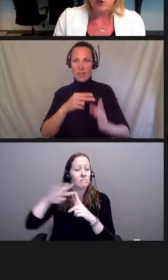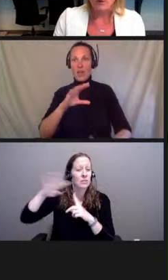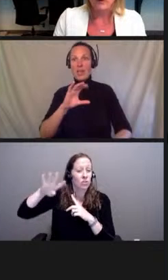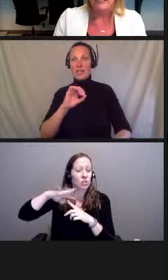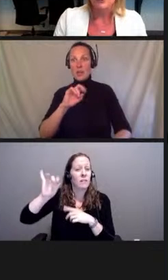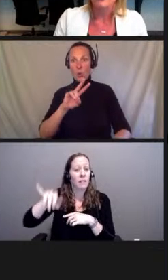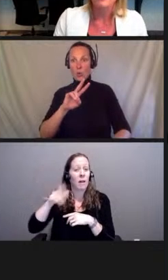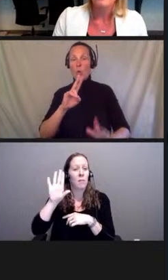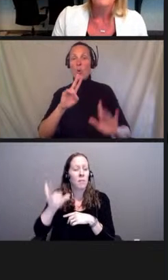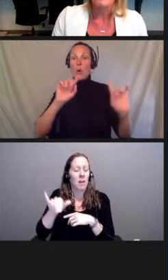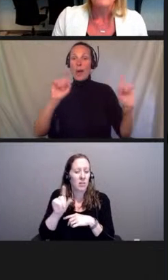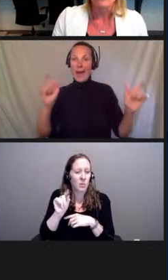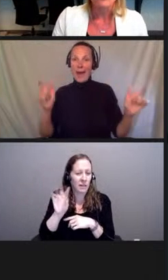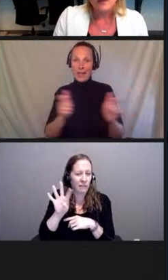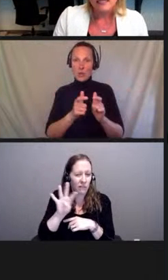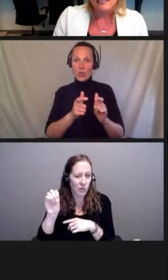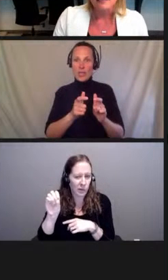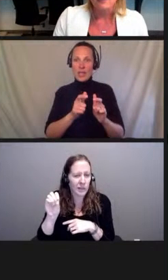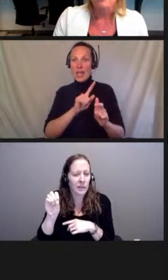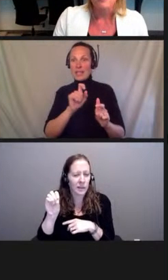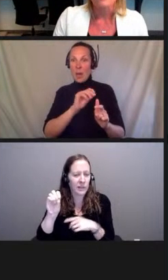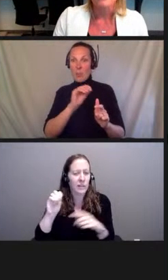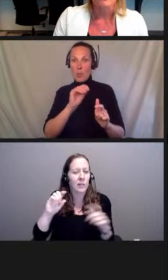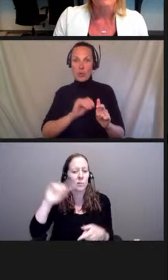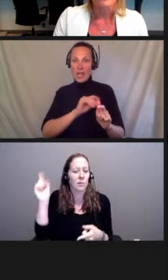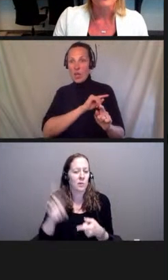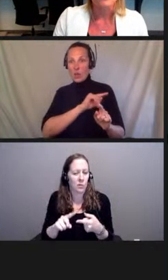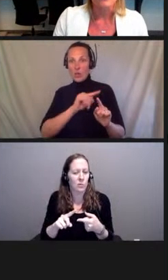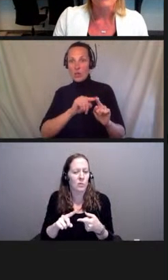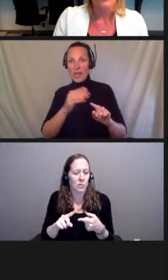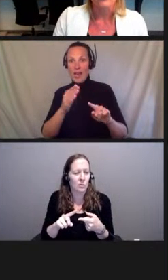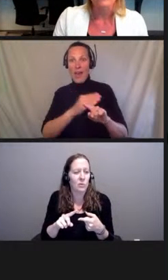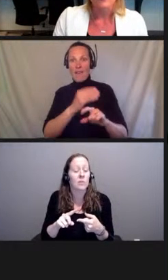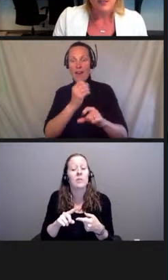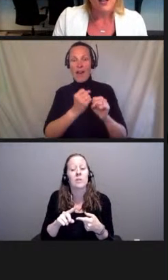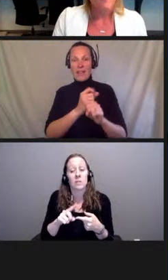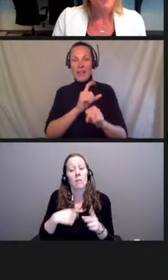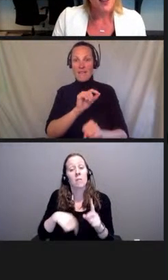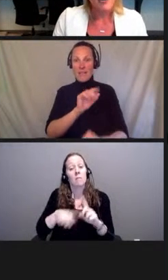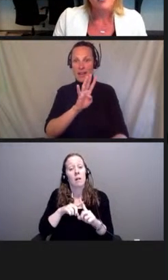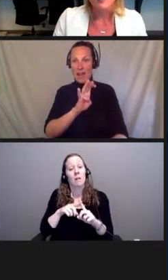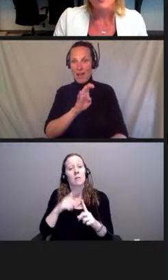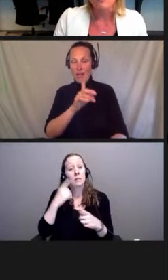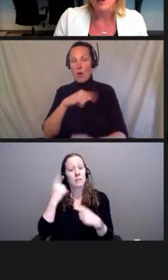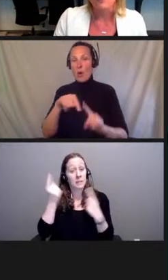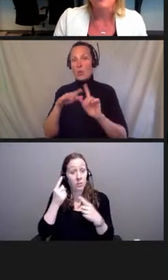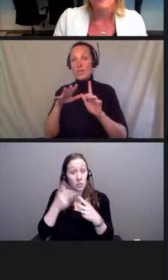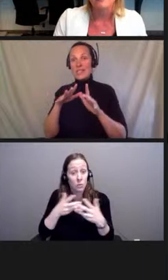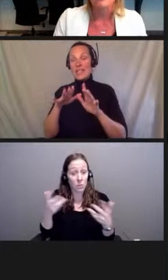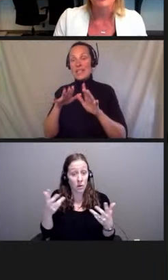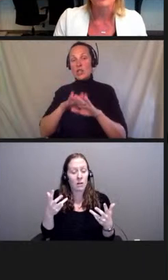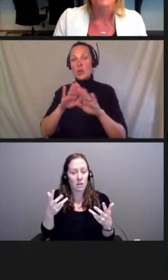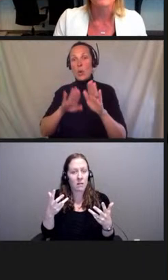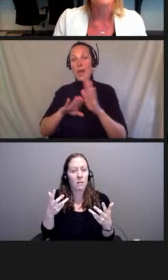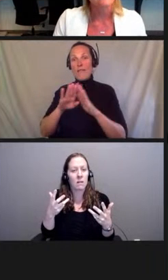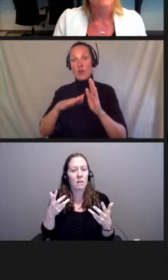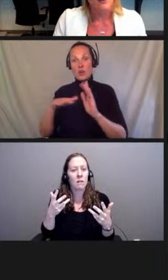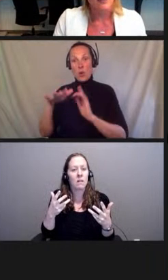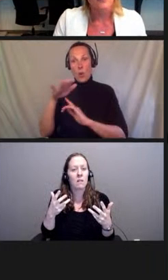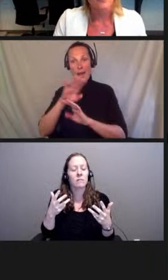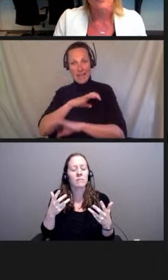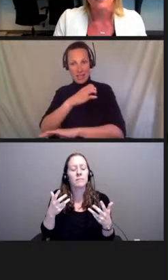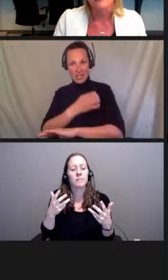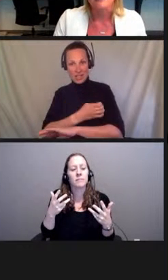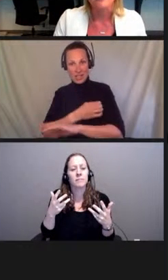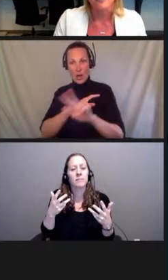as a corporation. And it also considered some of the results of, or not some, it considered the results and initiatives